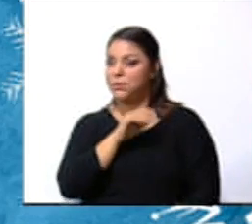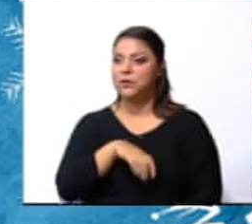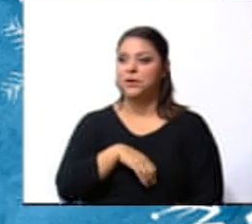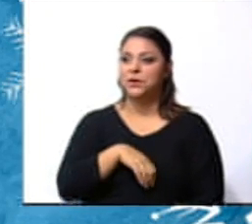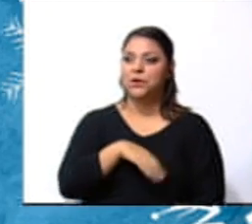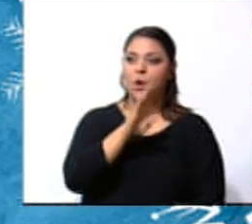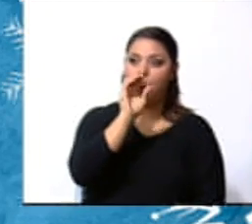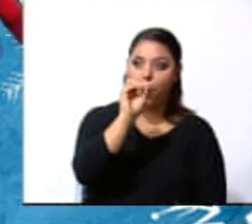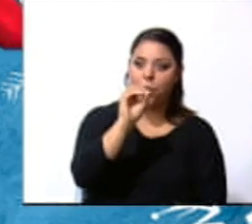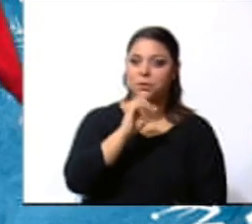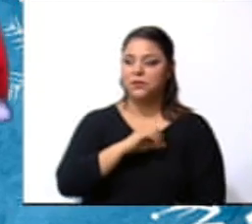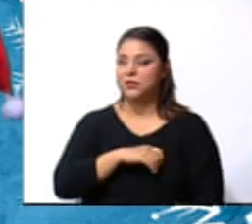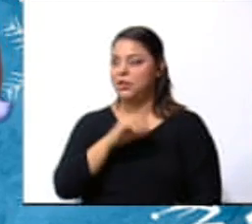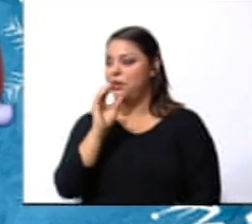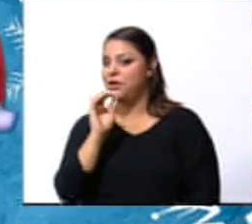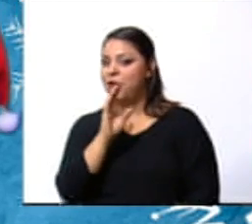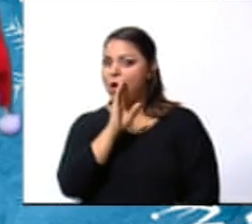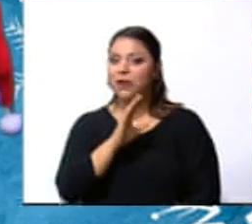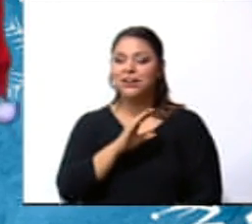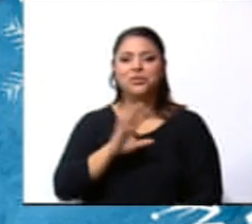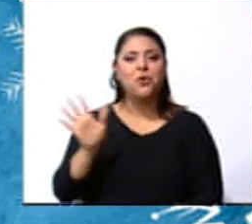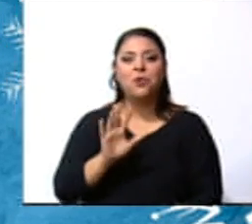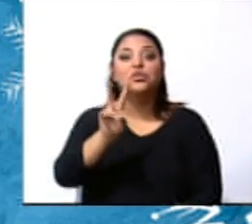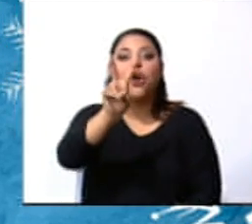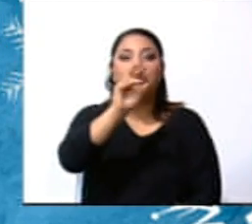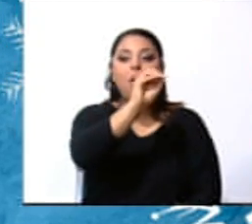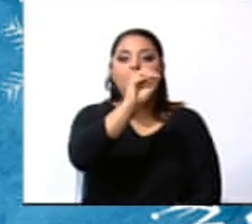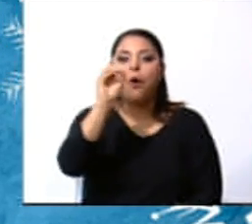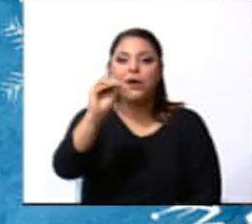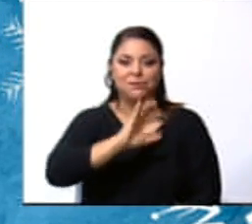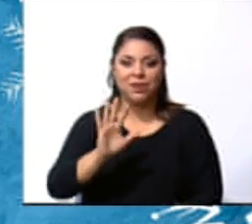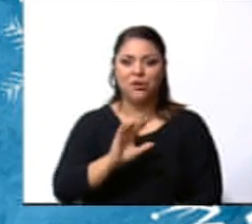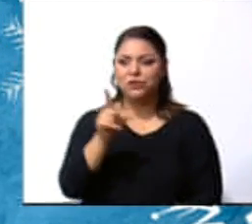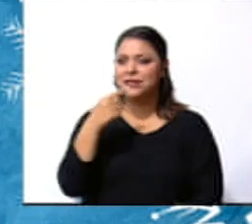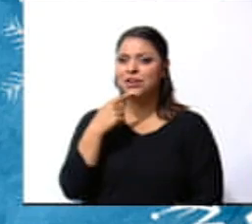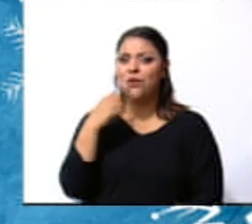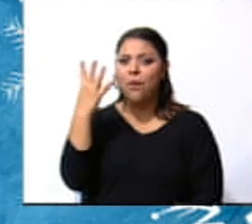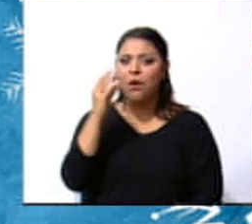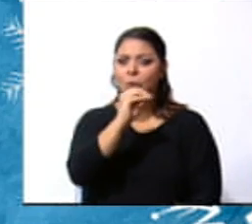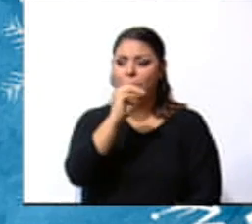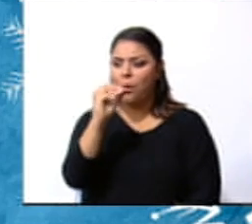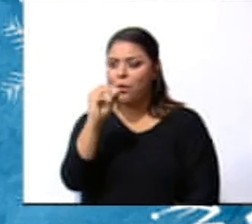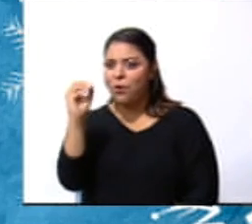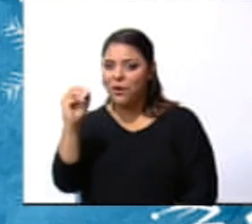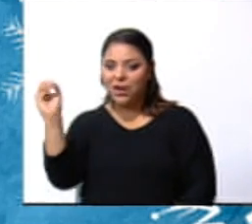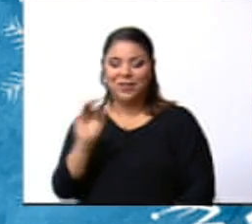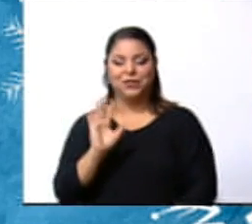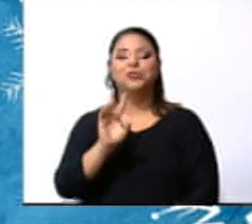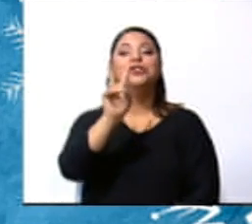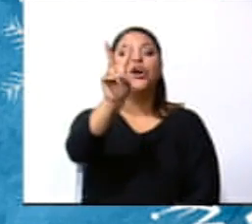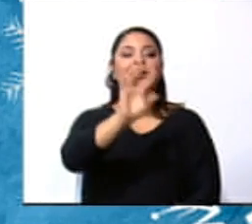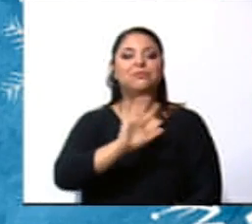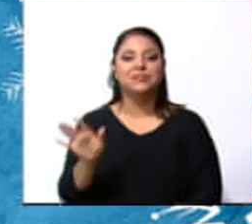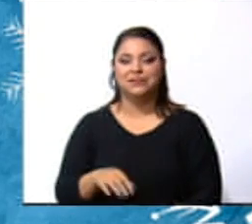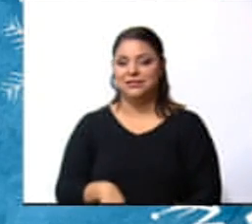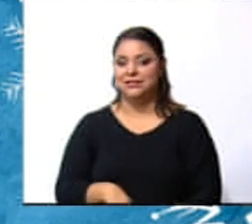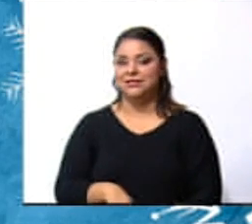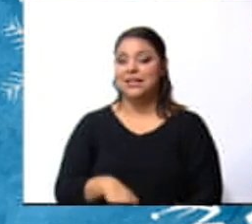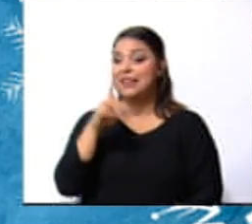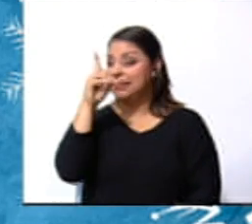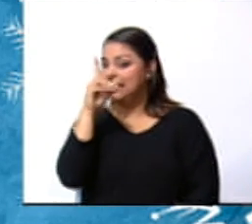O. Osvaldo, only two O's. But you mentioned four O's. No, only two.